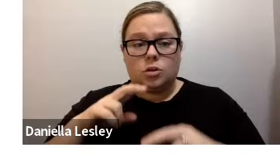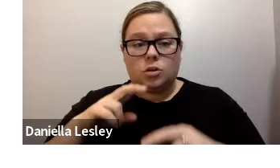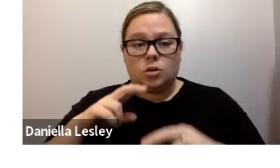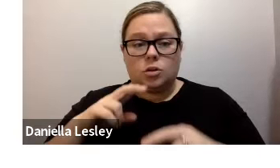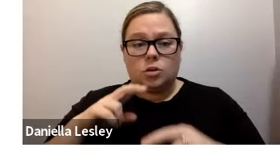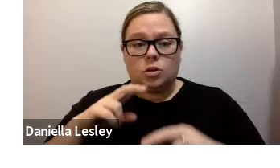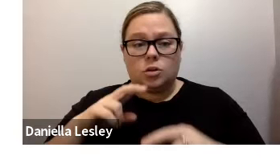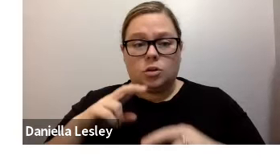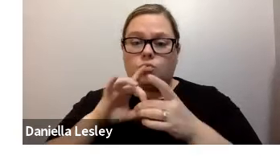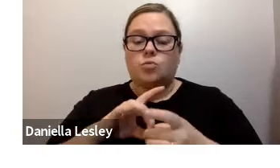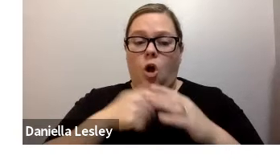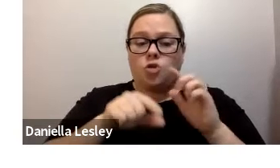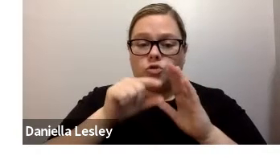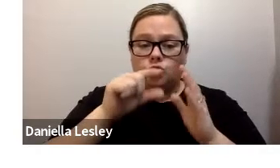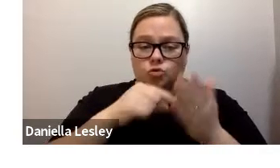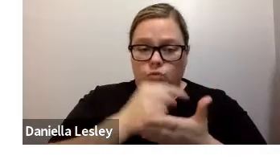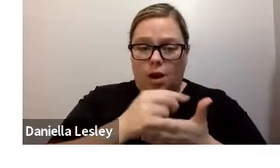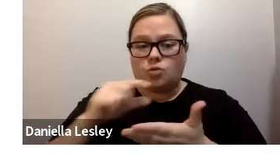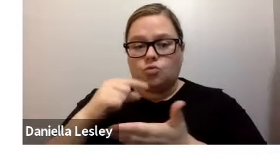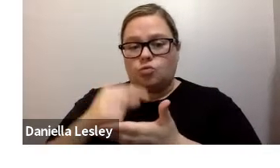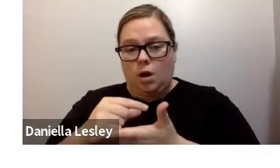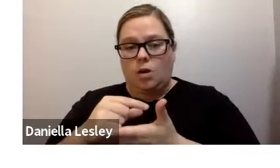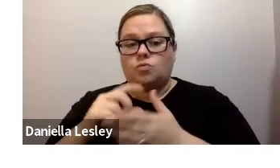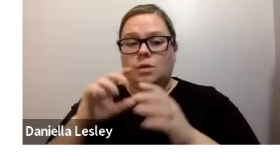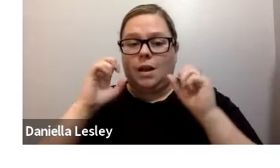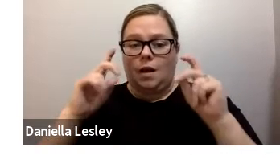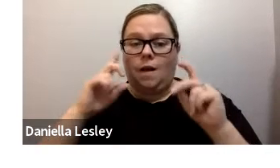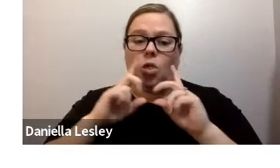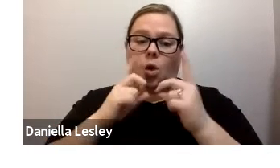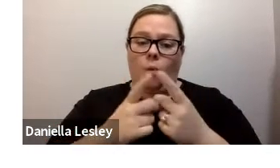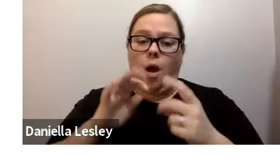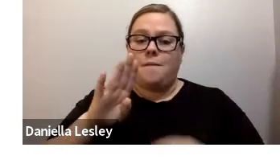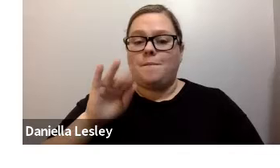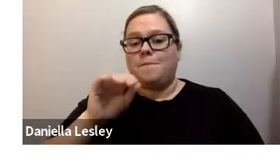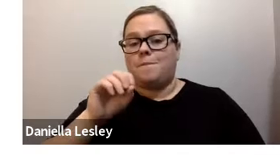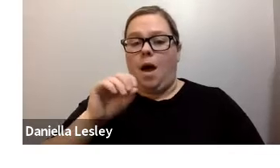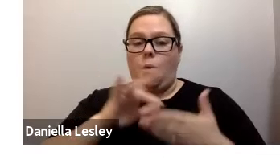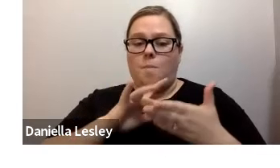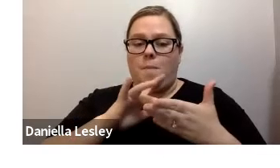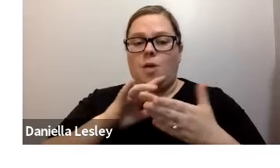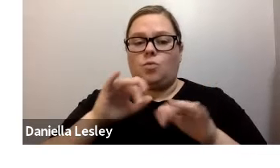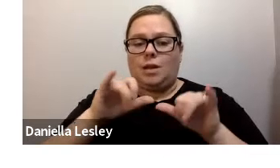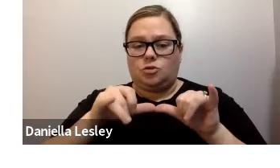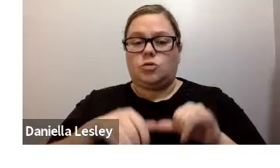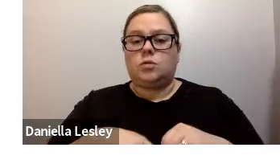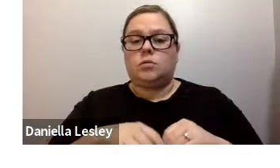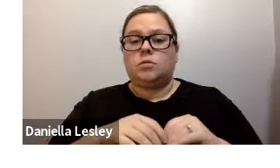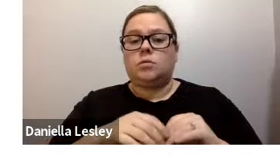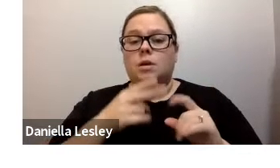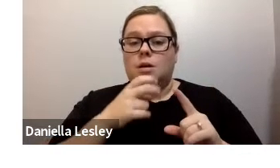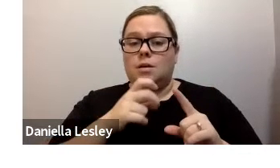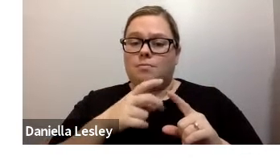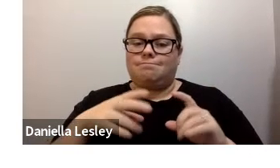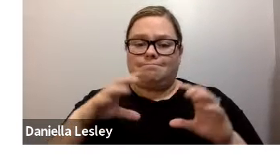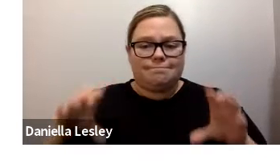graduate education in the Department of Biomedical Engineering at UAB. Over 30 years, he has been highly active in